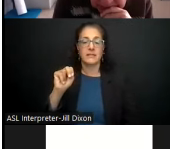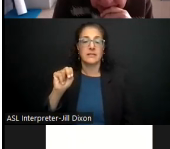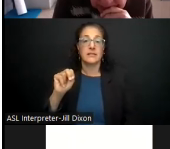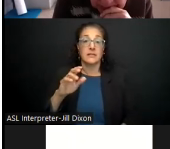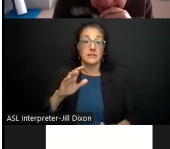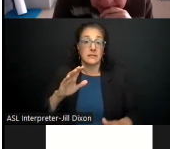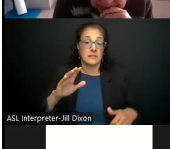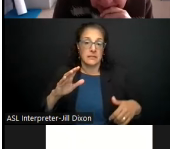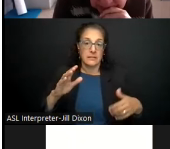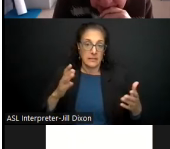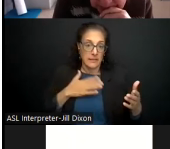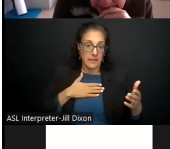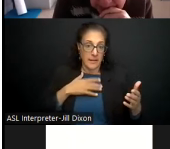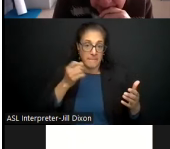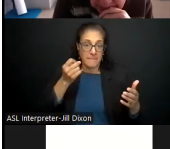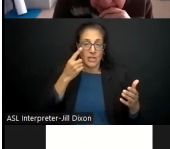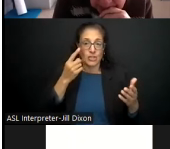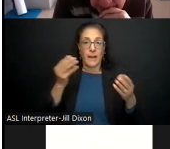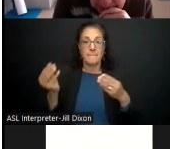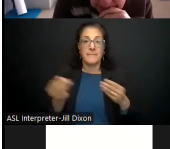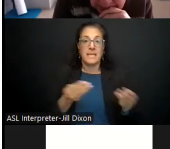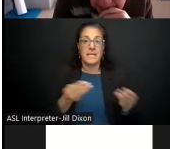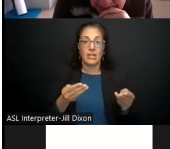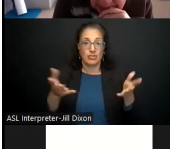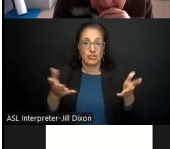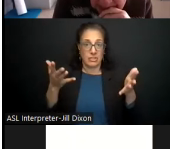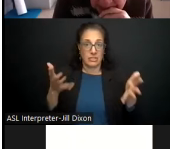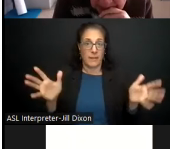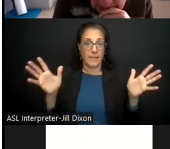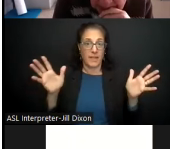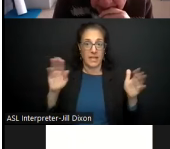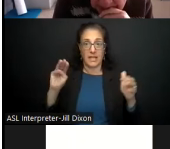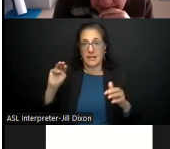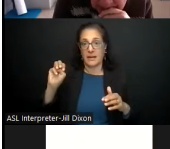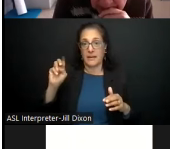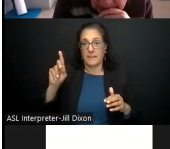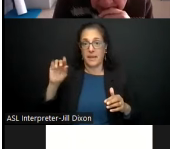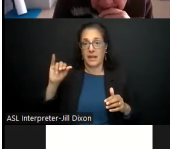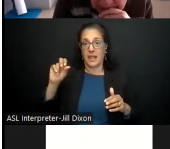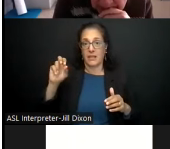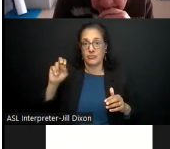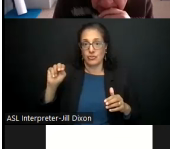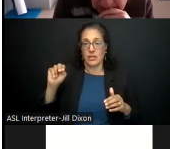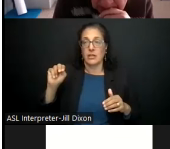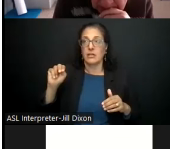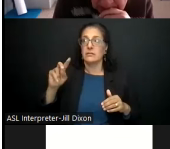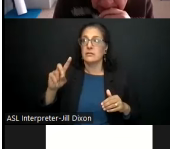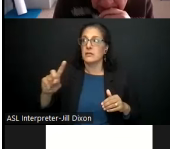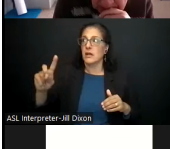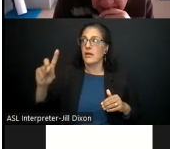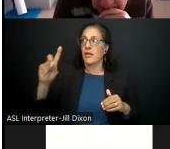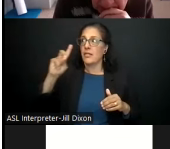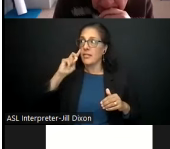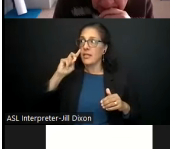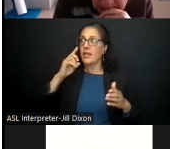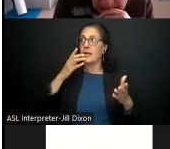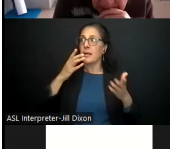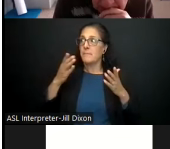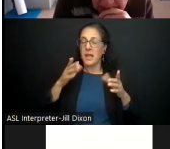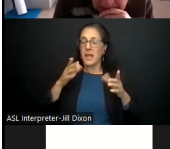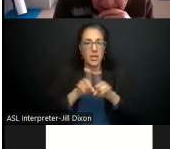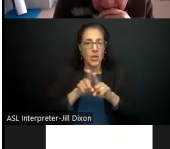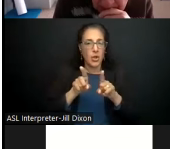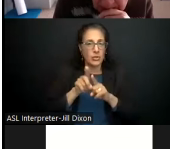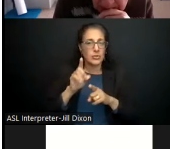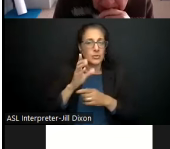the remediation is complete, and I think they may have also done some site